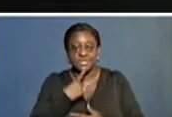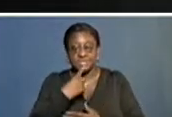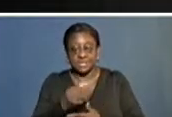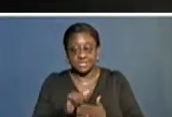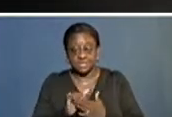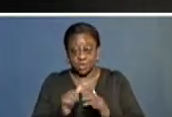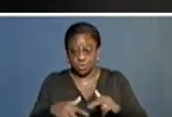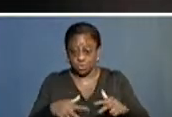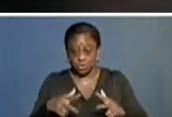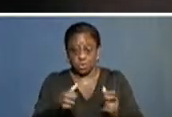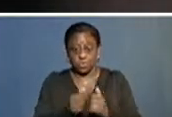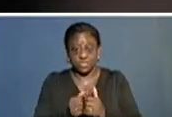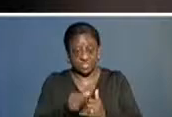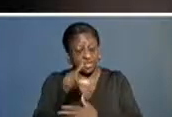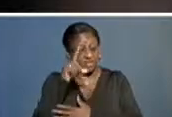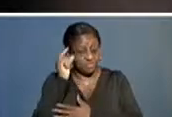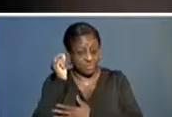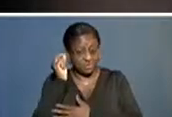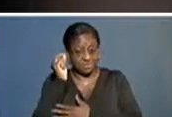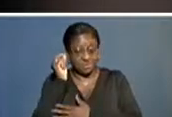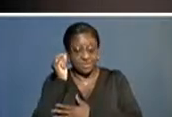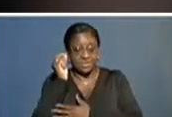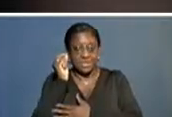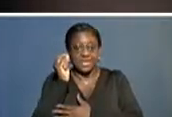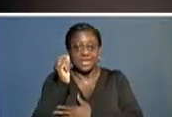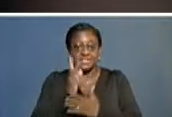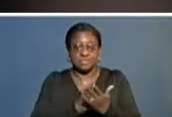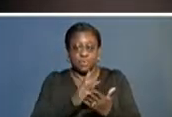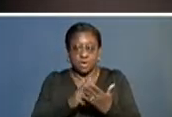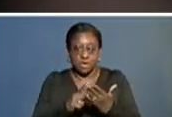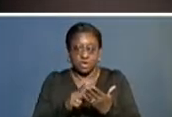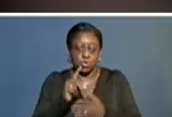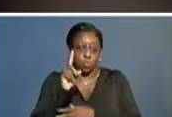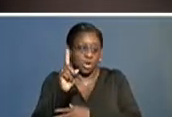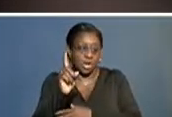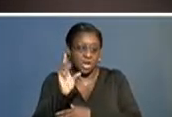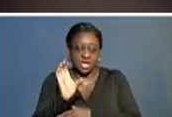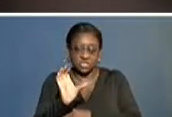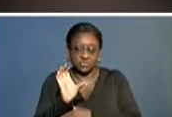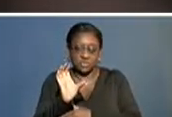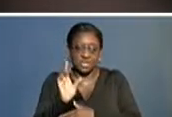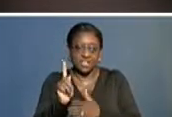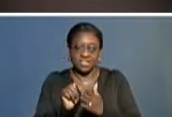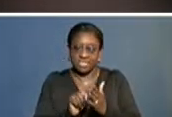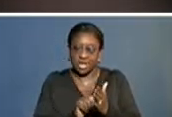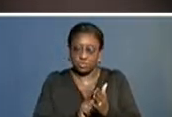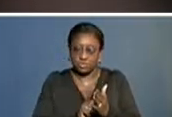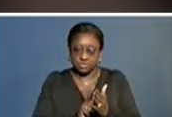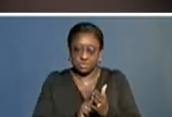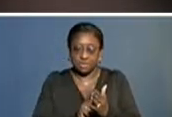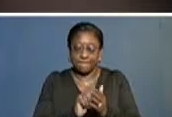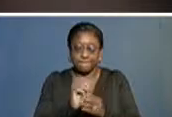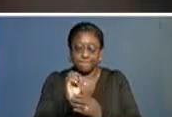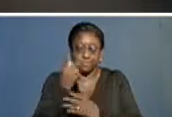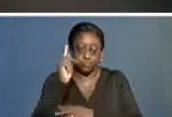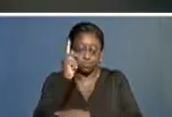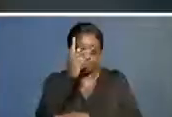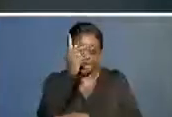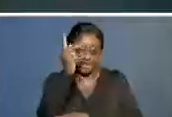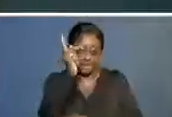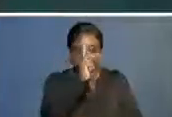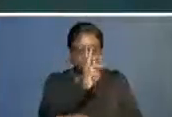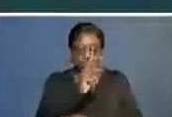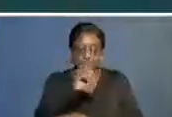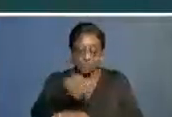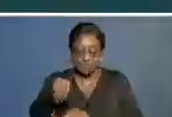with the Bahamas government for some time as part of a 100,000 tree planting initiative. And this in the face of a